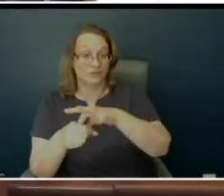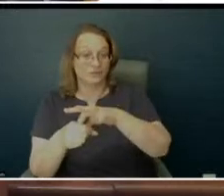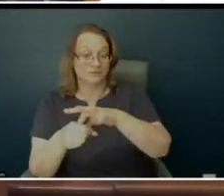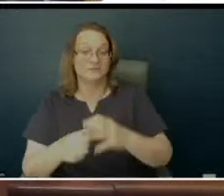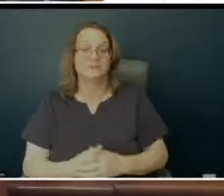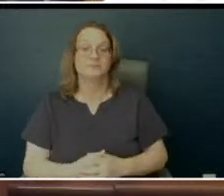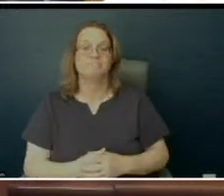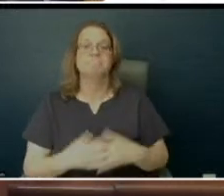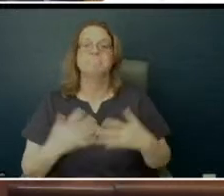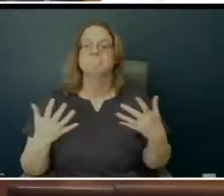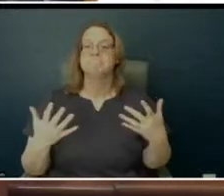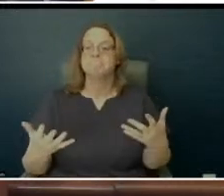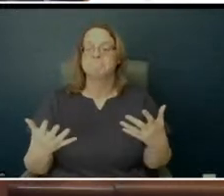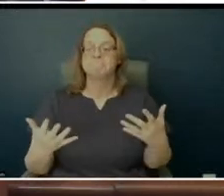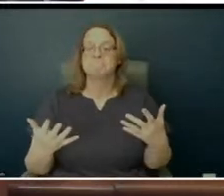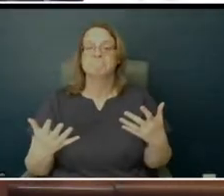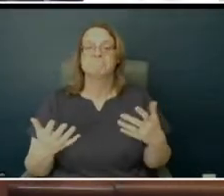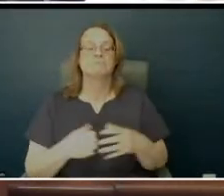that means.